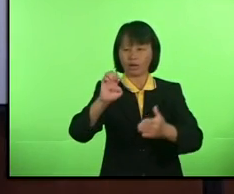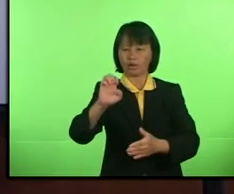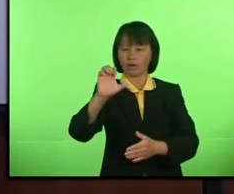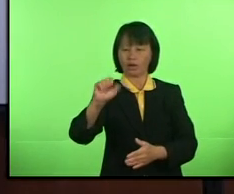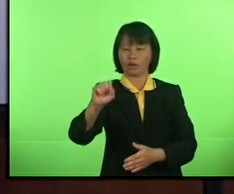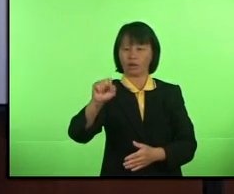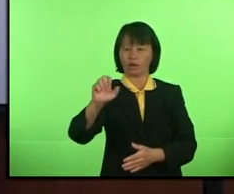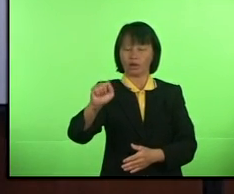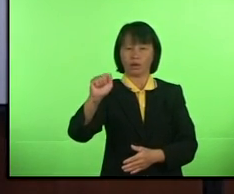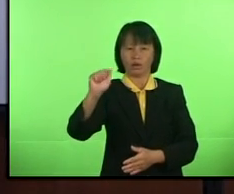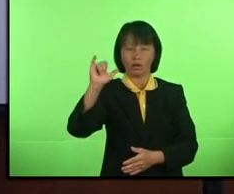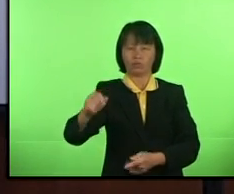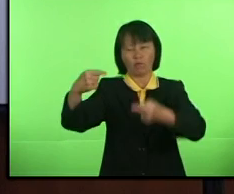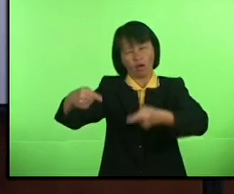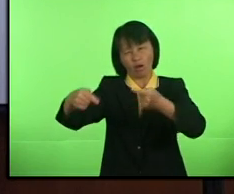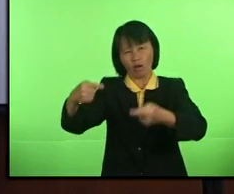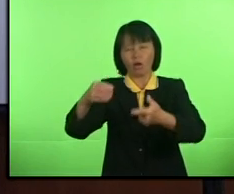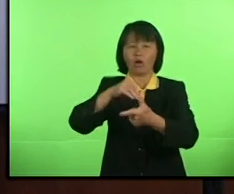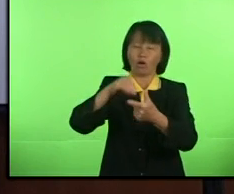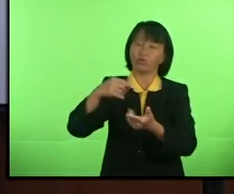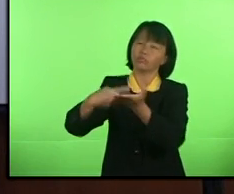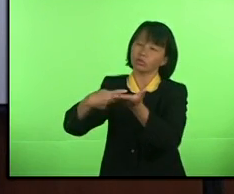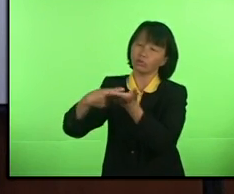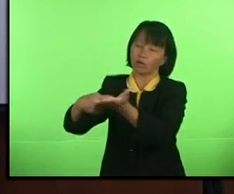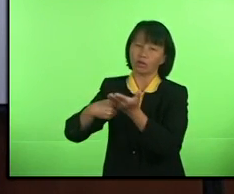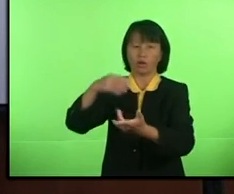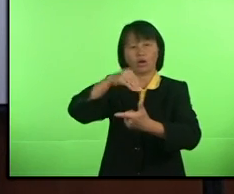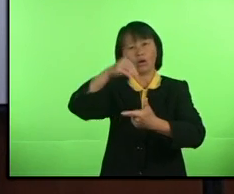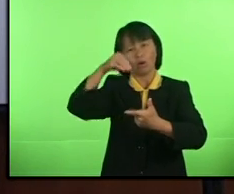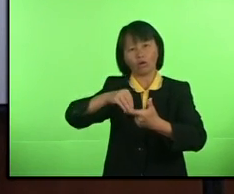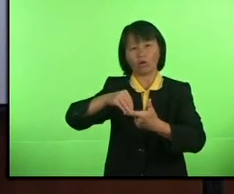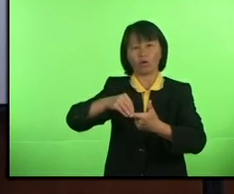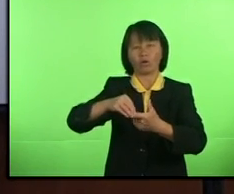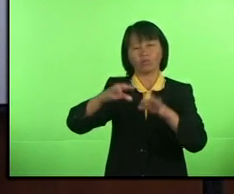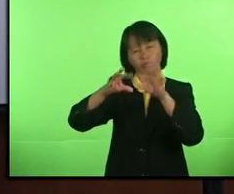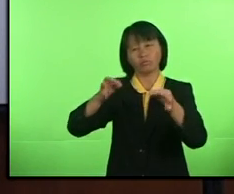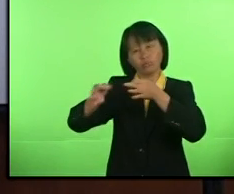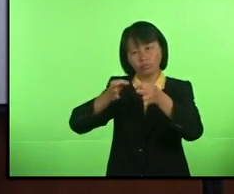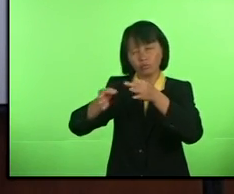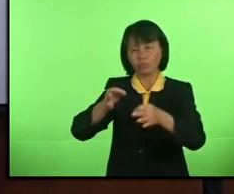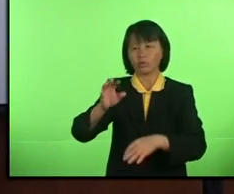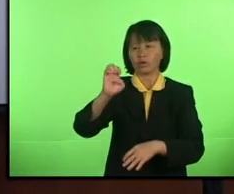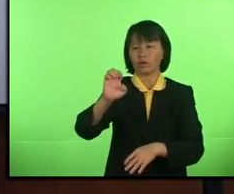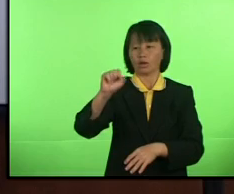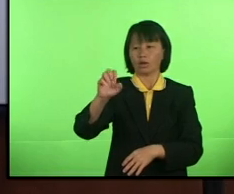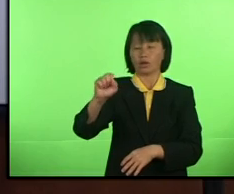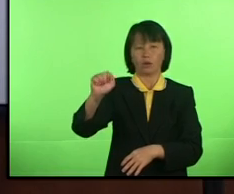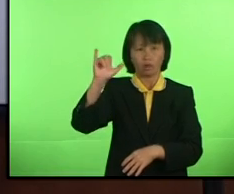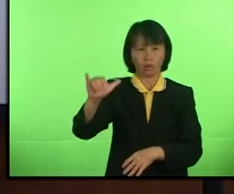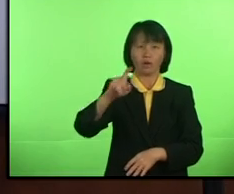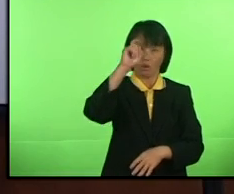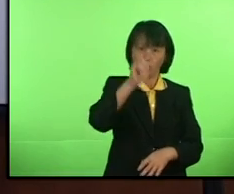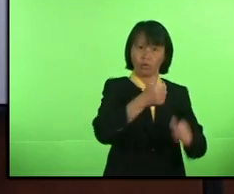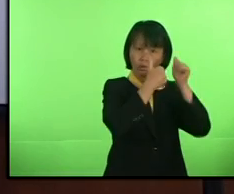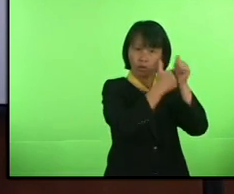whether it's argumentative, whether it's discussion, whether it's narration or whatever, you have to use